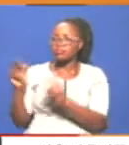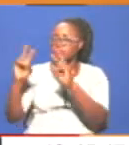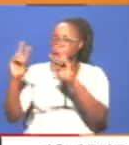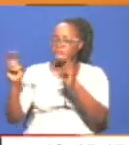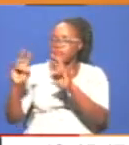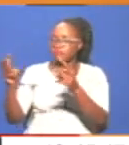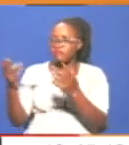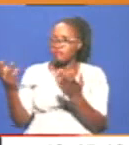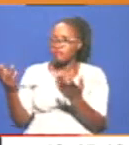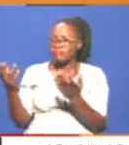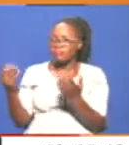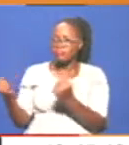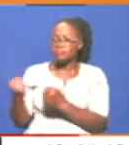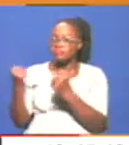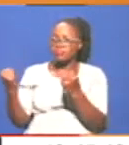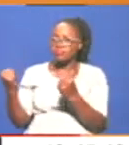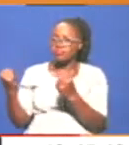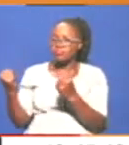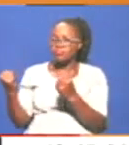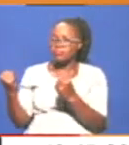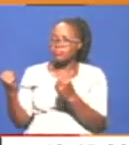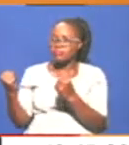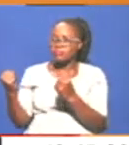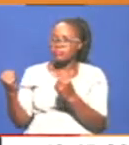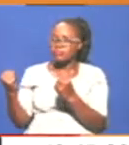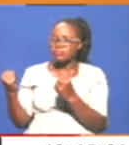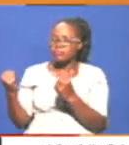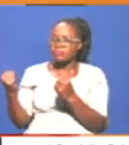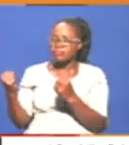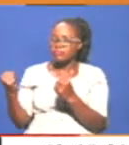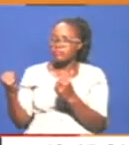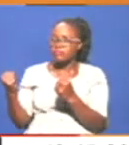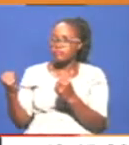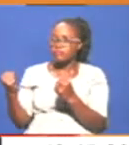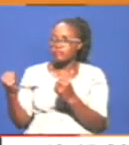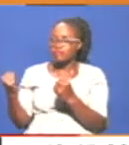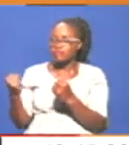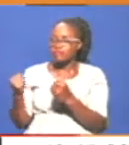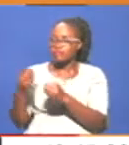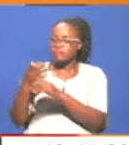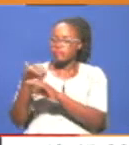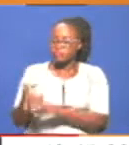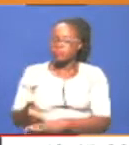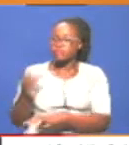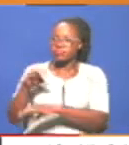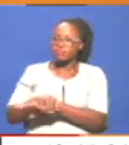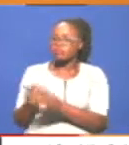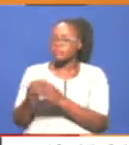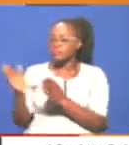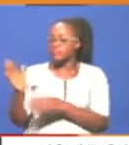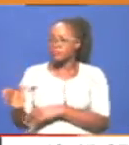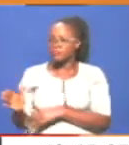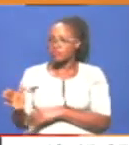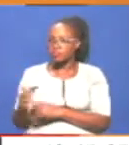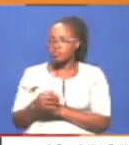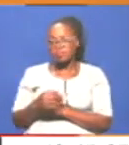they are much stronger amongst, they are much more, I think, difficult to get when you are on the on this open side. Yeah. So